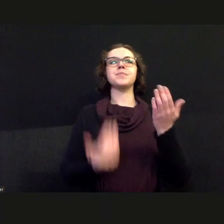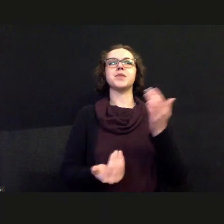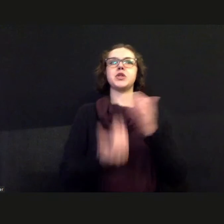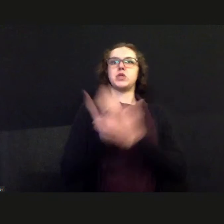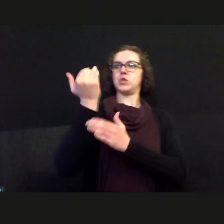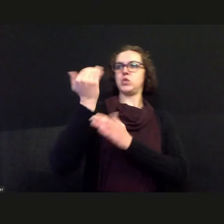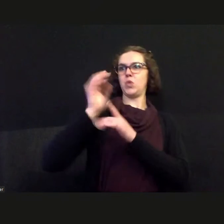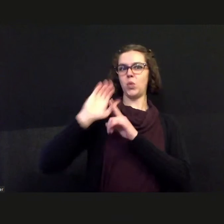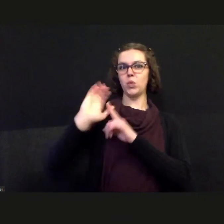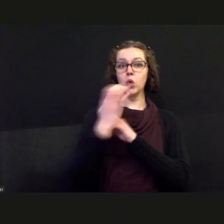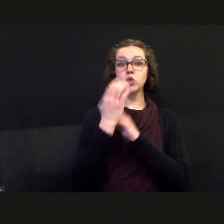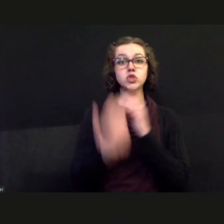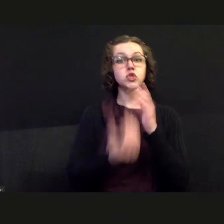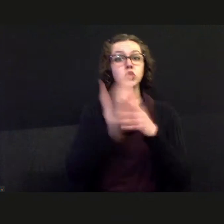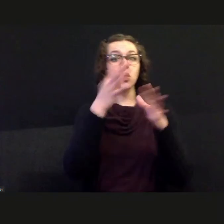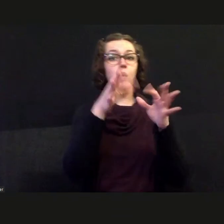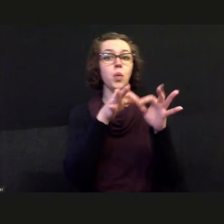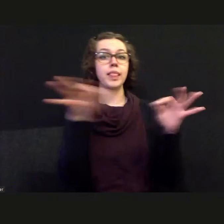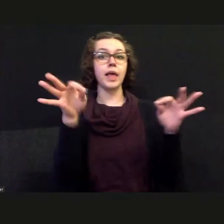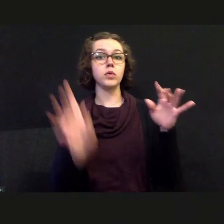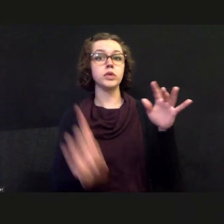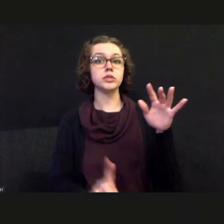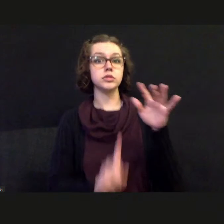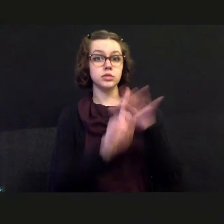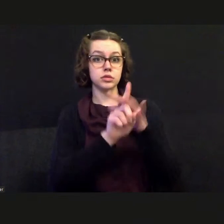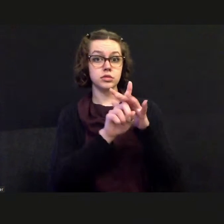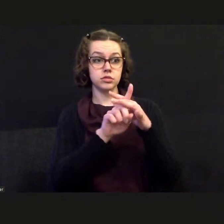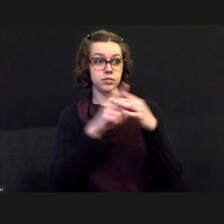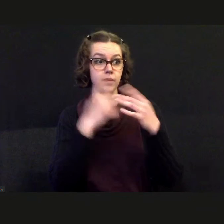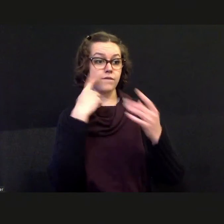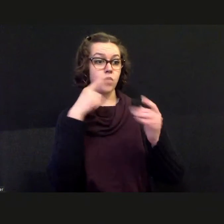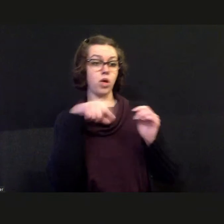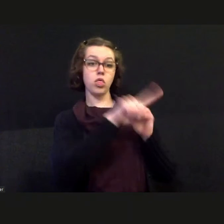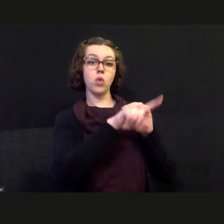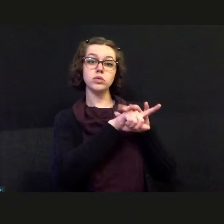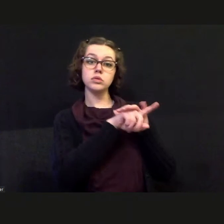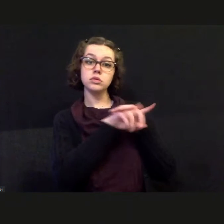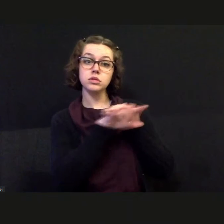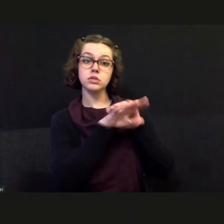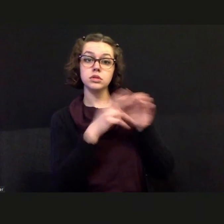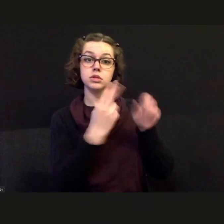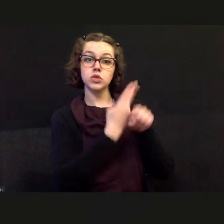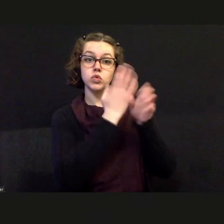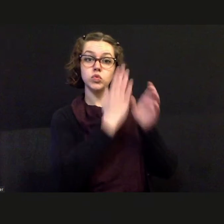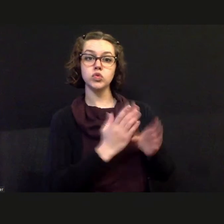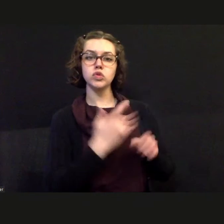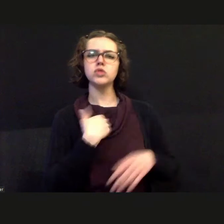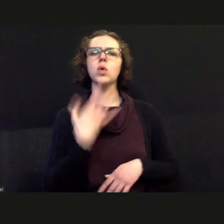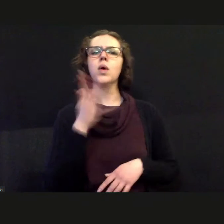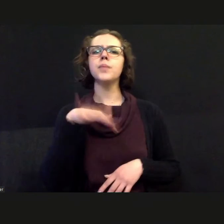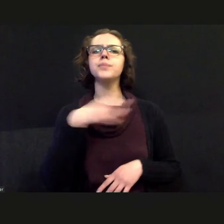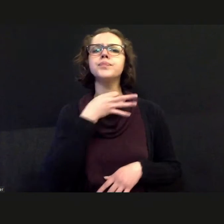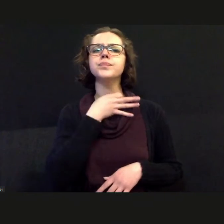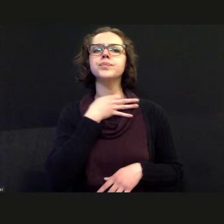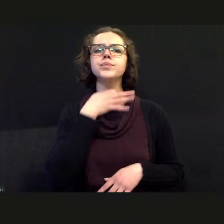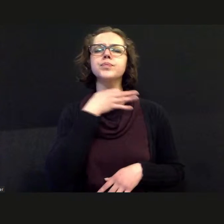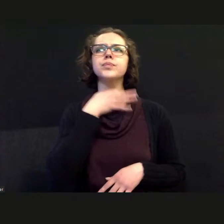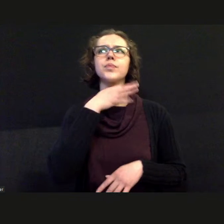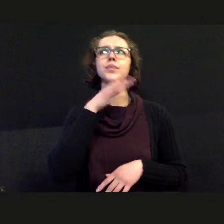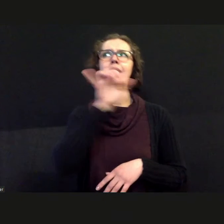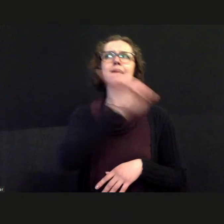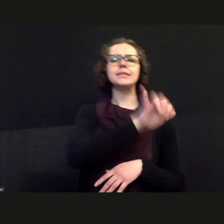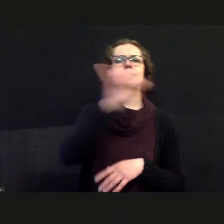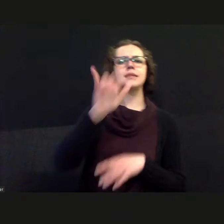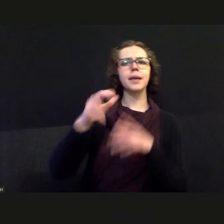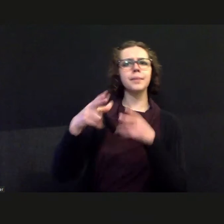new language emerging among pro-tactile users. And so I would be curious whether there's something similar in Nicaragua